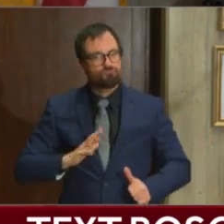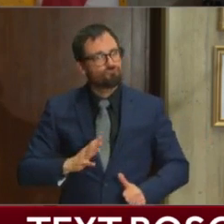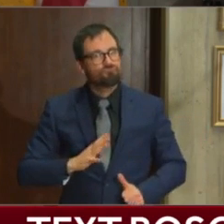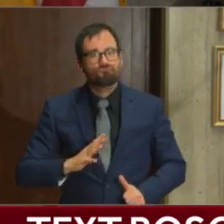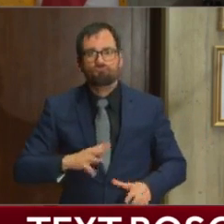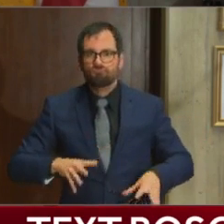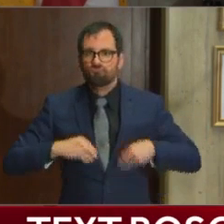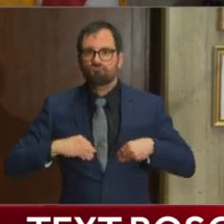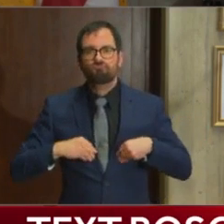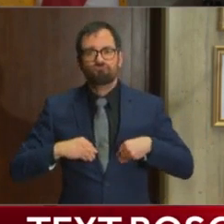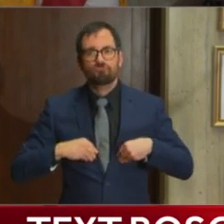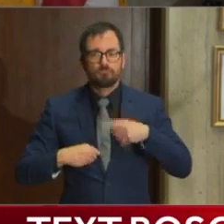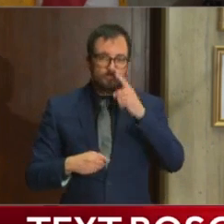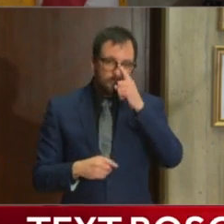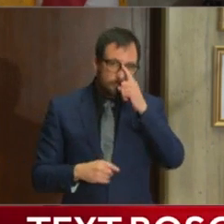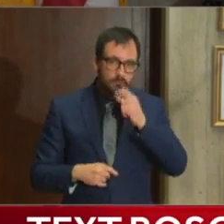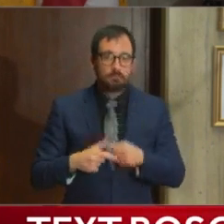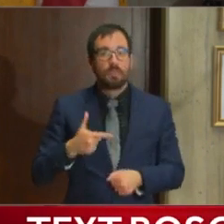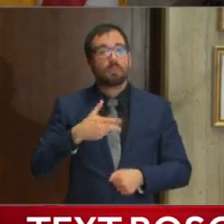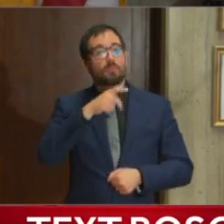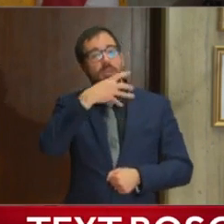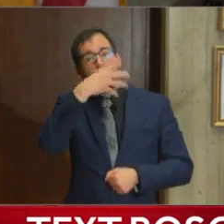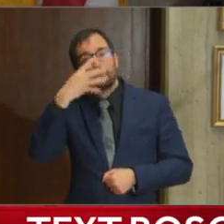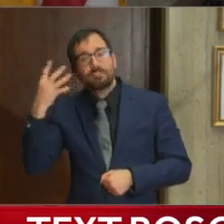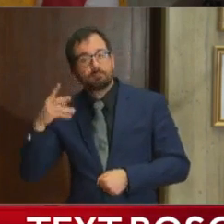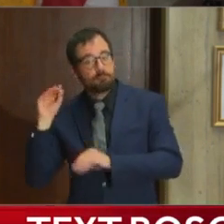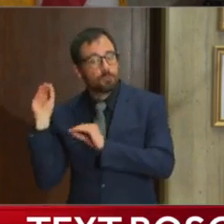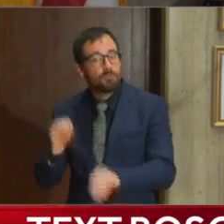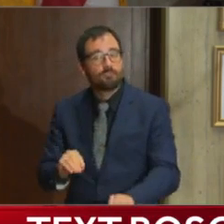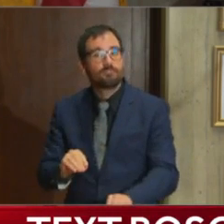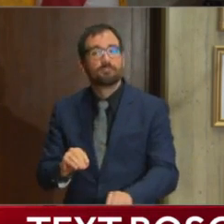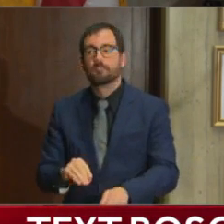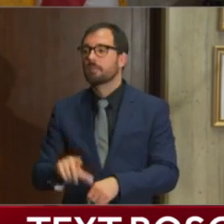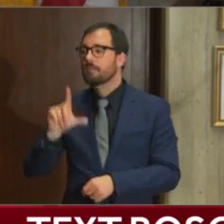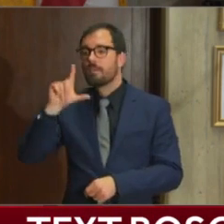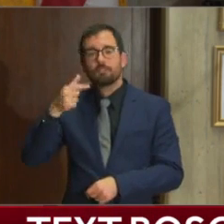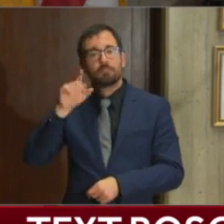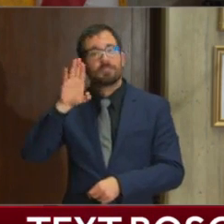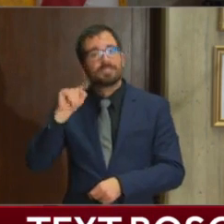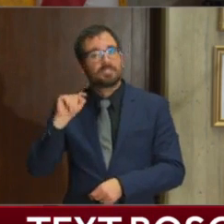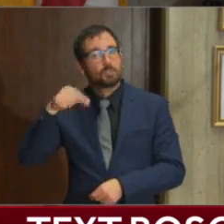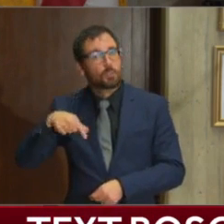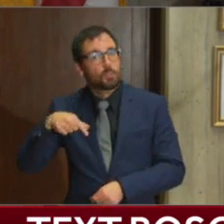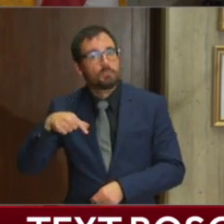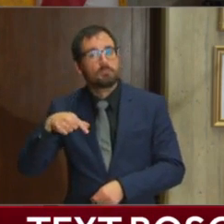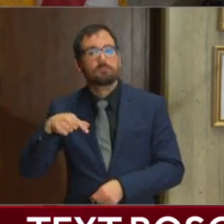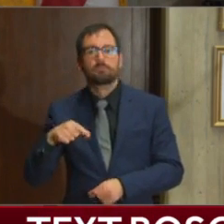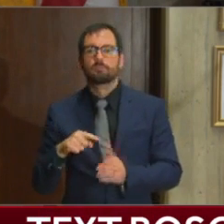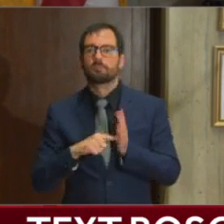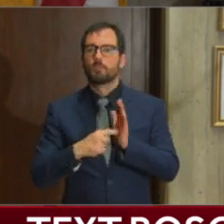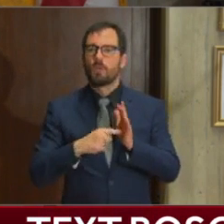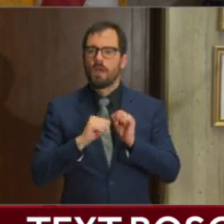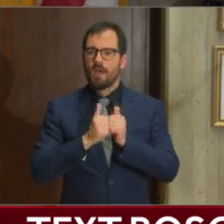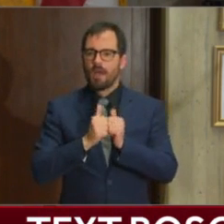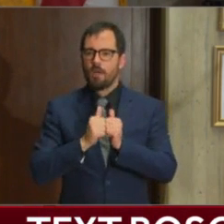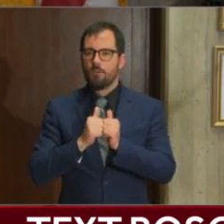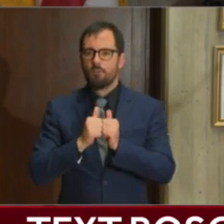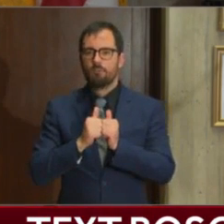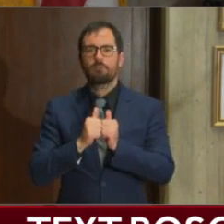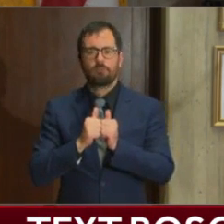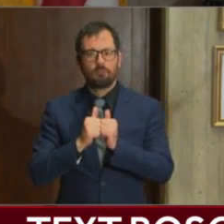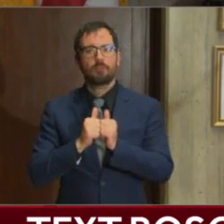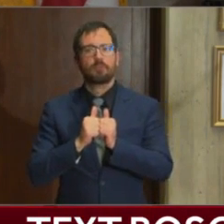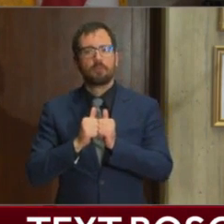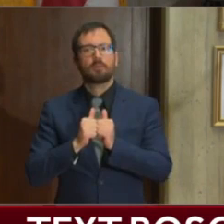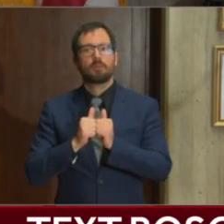community who showed us how to come together to fight an epidemic. We are people in recovery from addiction. We are people of